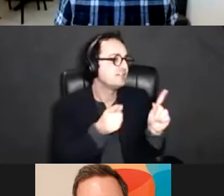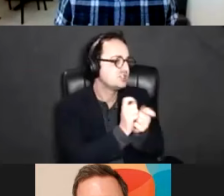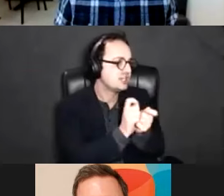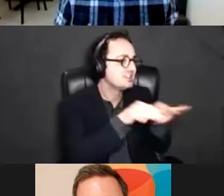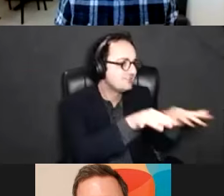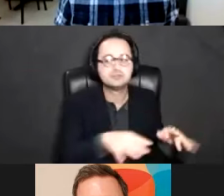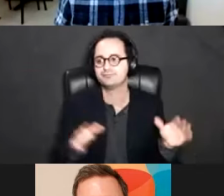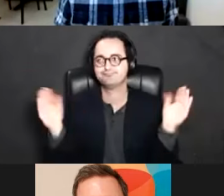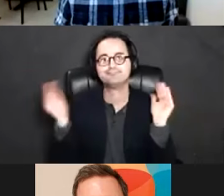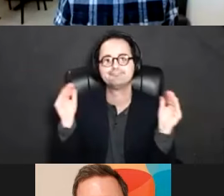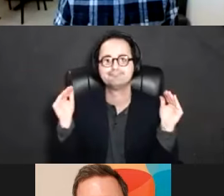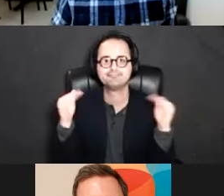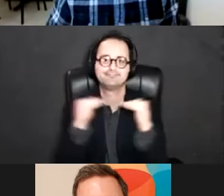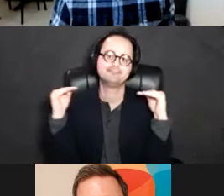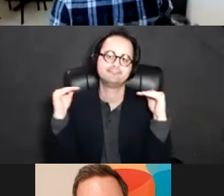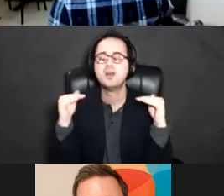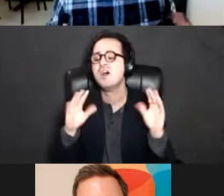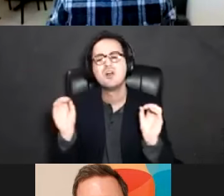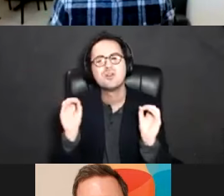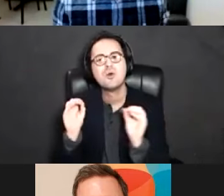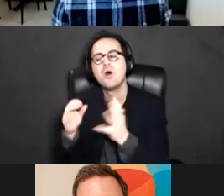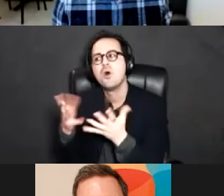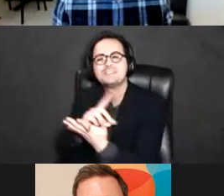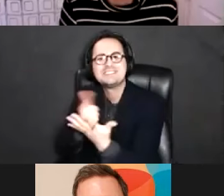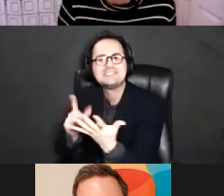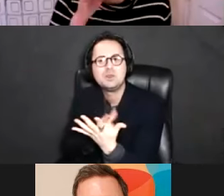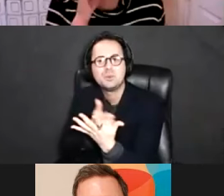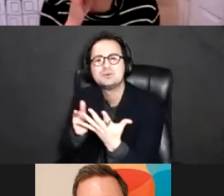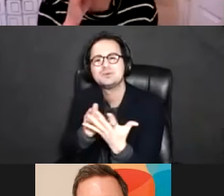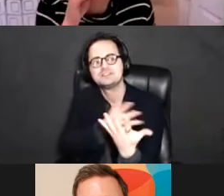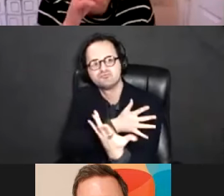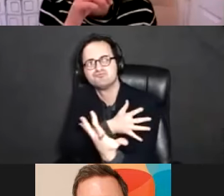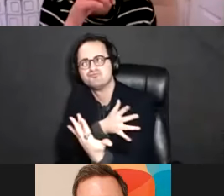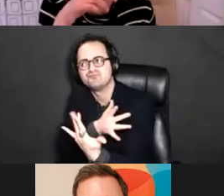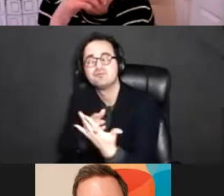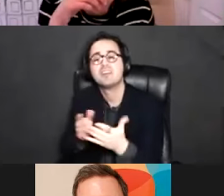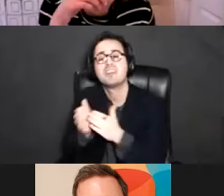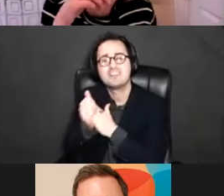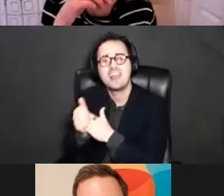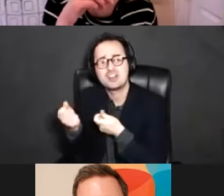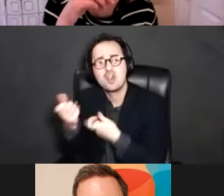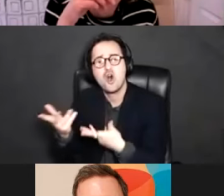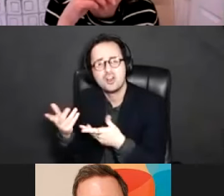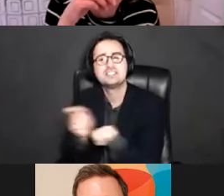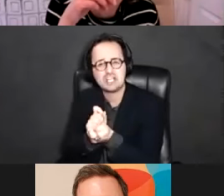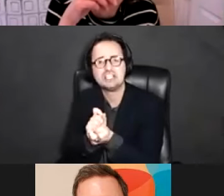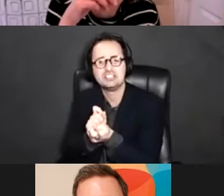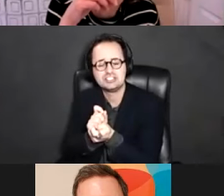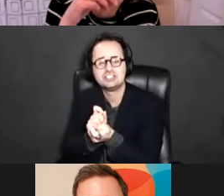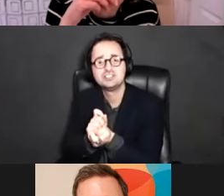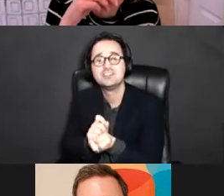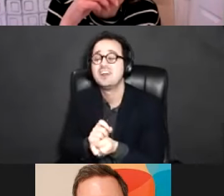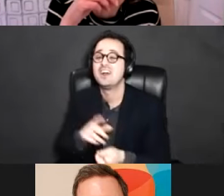to be able to say, well, what were the sequence of events that led to the change in diffusion? And Tracy, to your